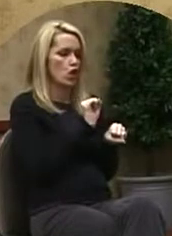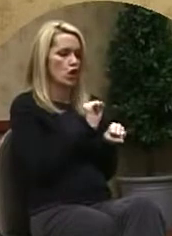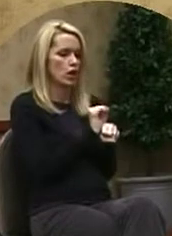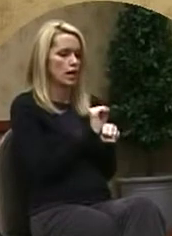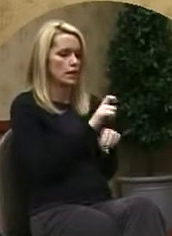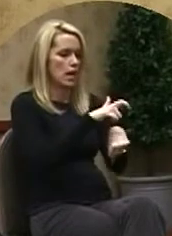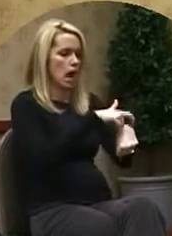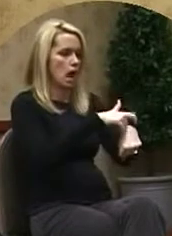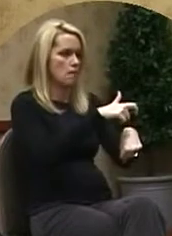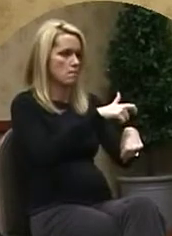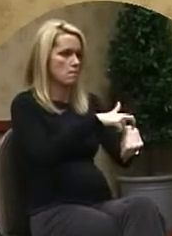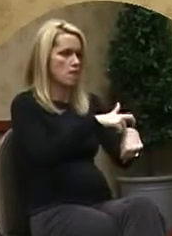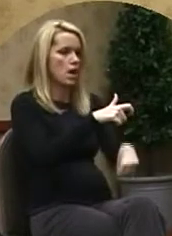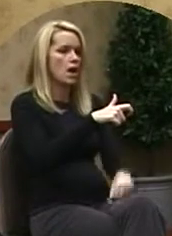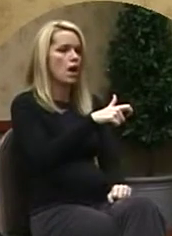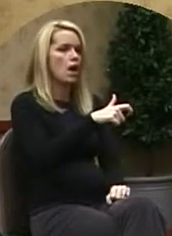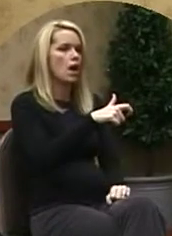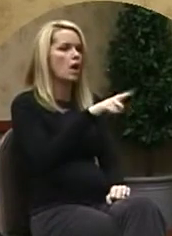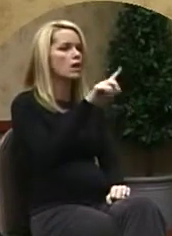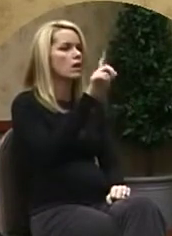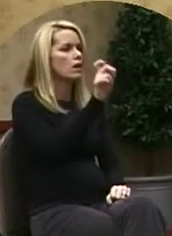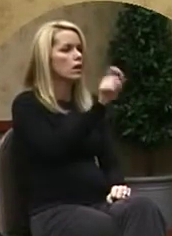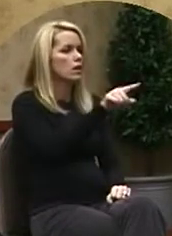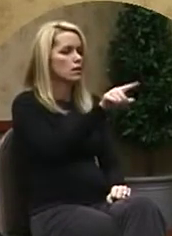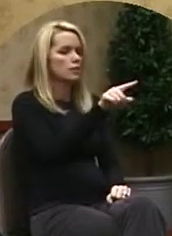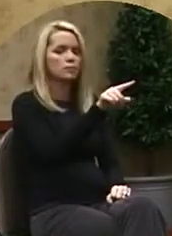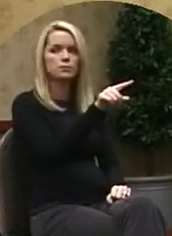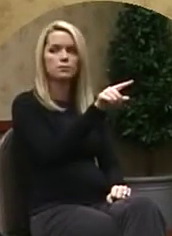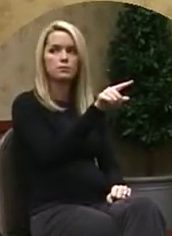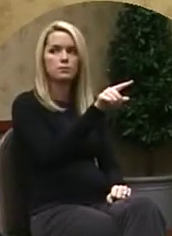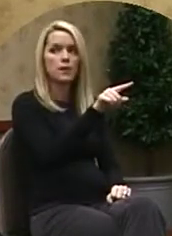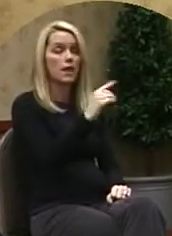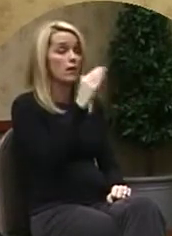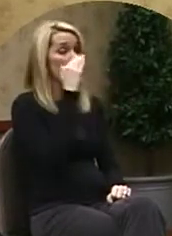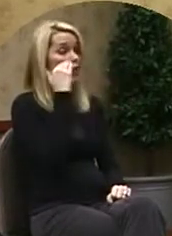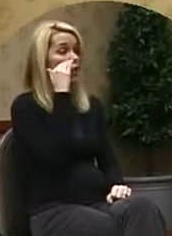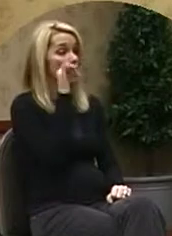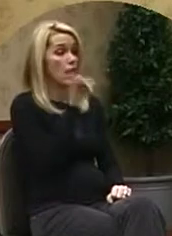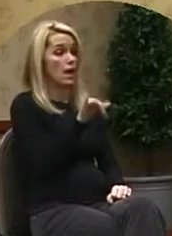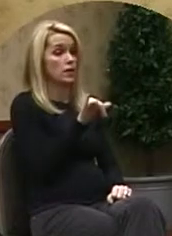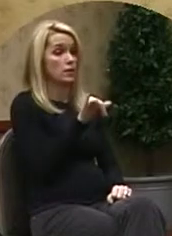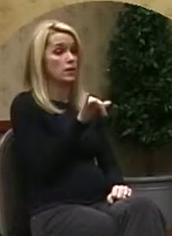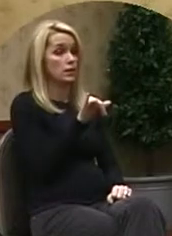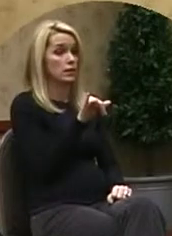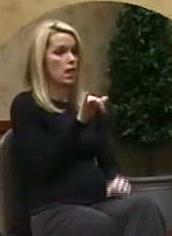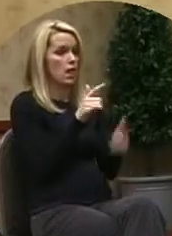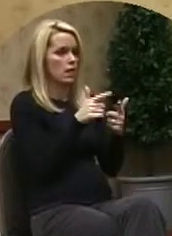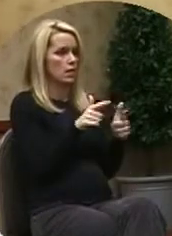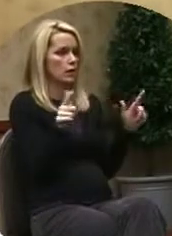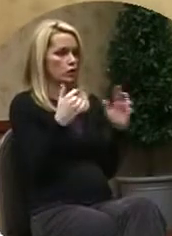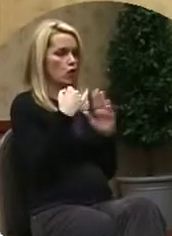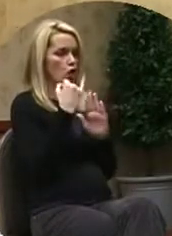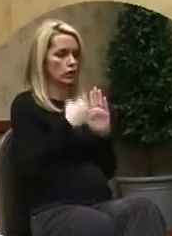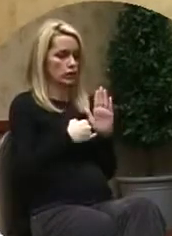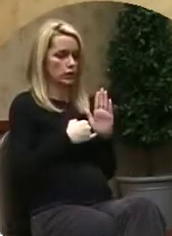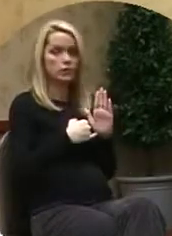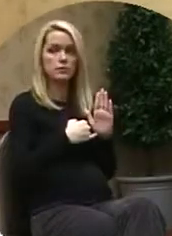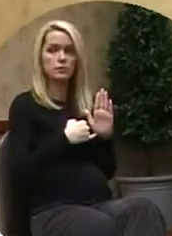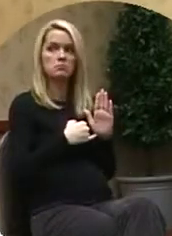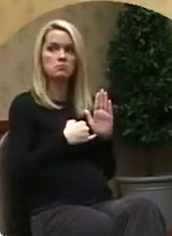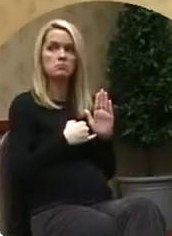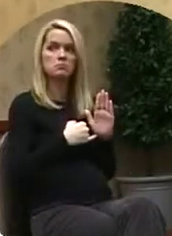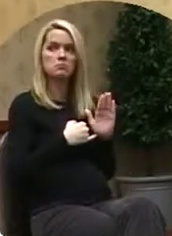Now, there's a question I might want to just really quickly ask is, if I know that during language arts